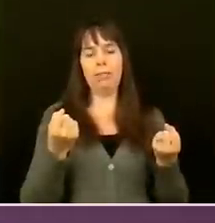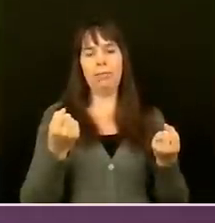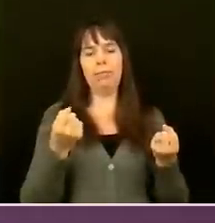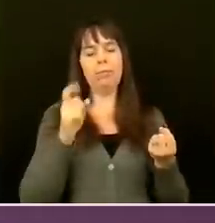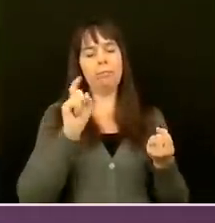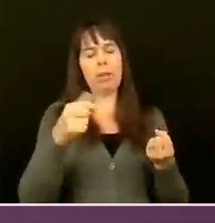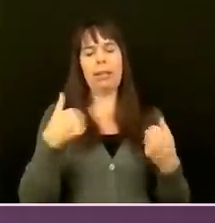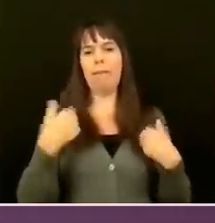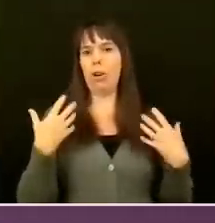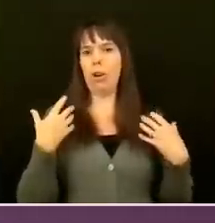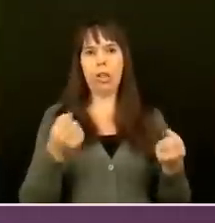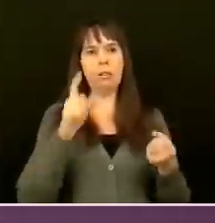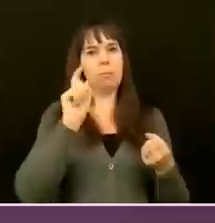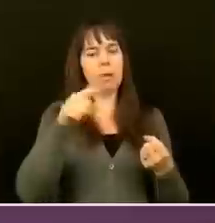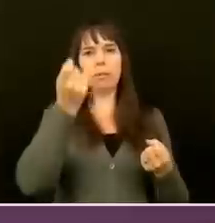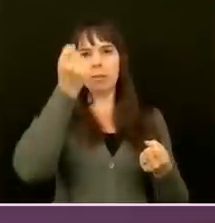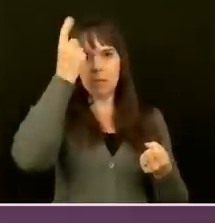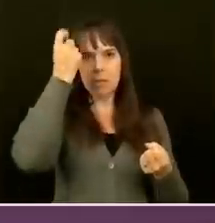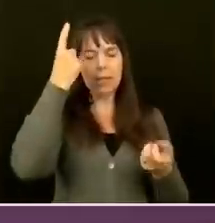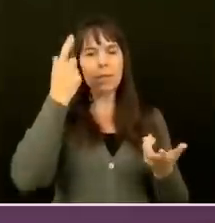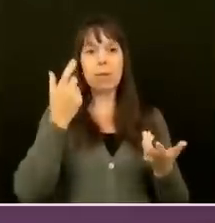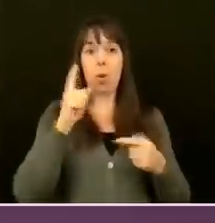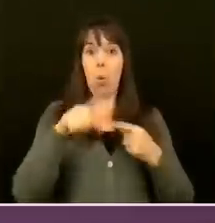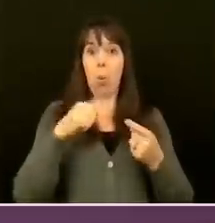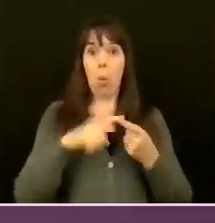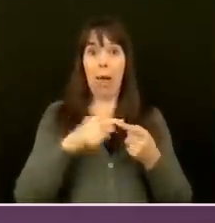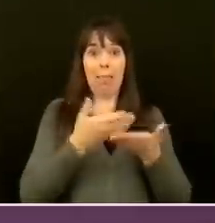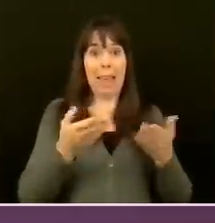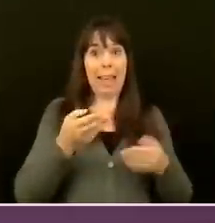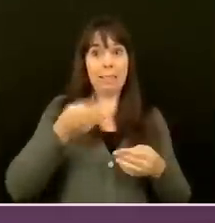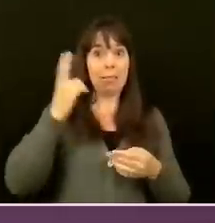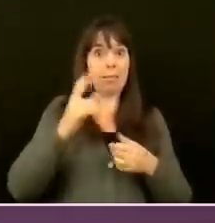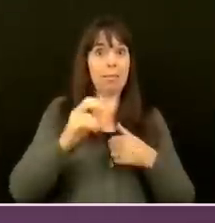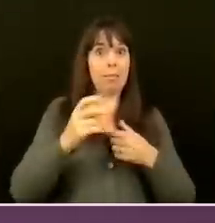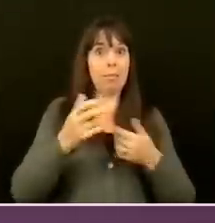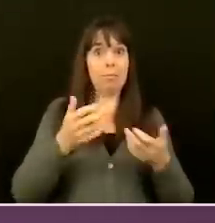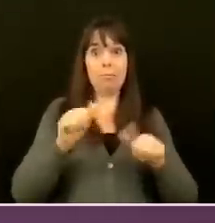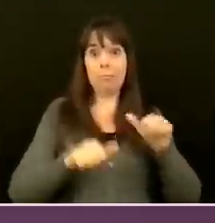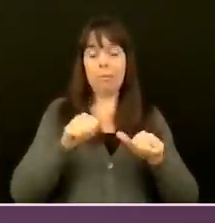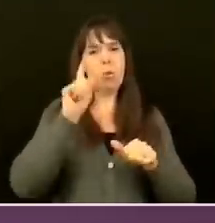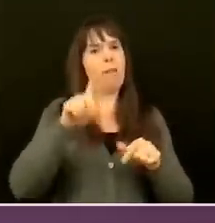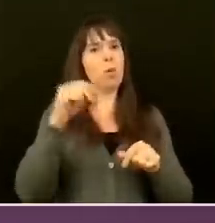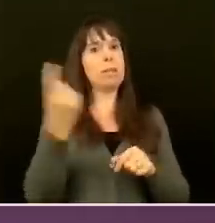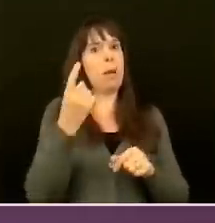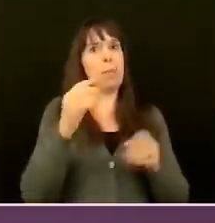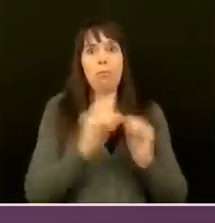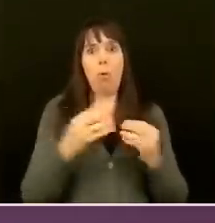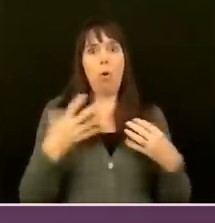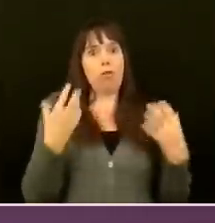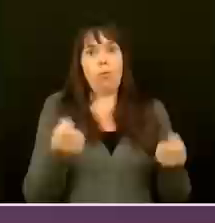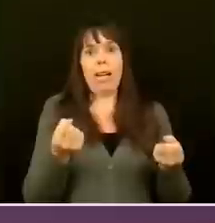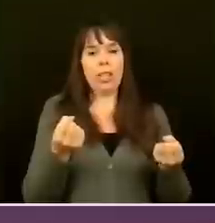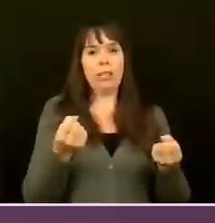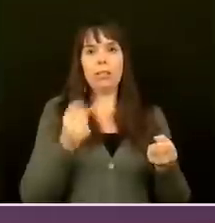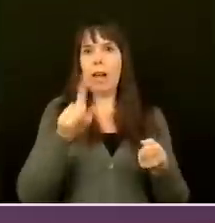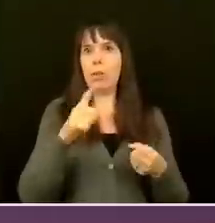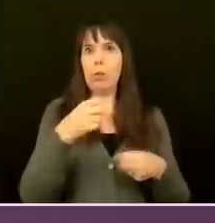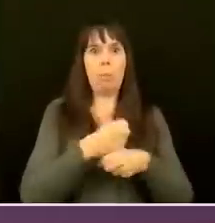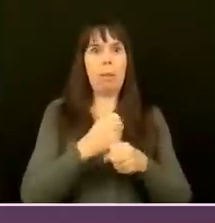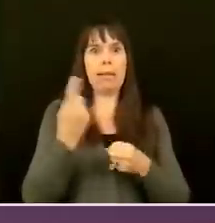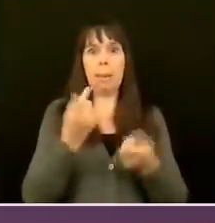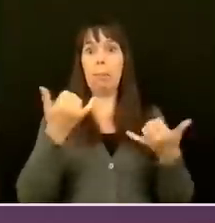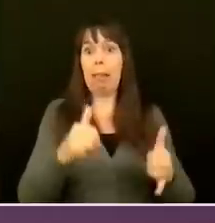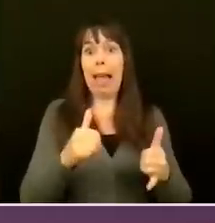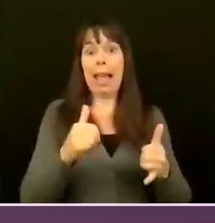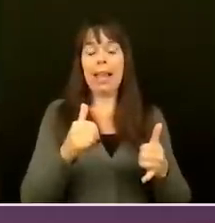have courage. You gotta understand that when the stakes are high, you're gonna have to do something courageous. You're gonna have to make a play. You're